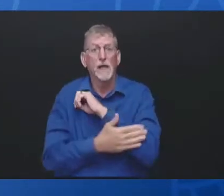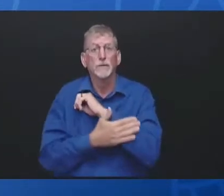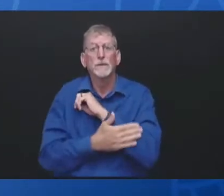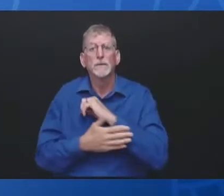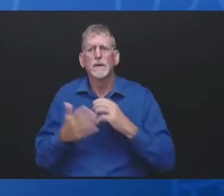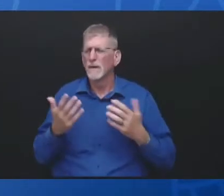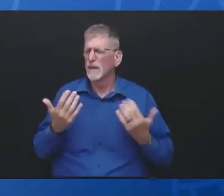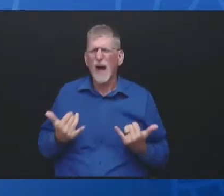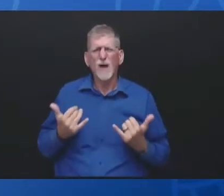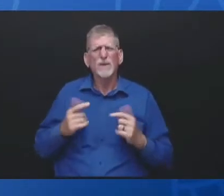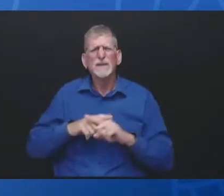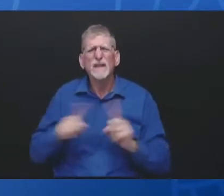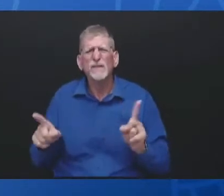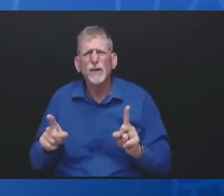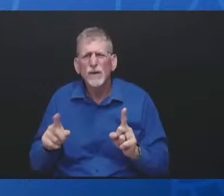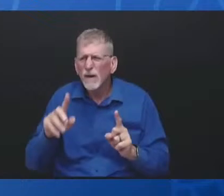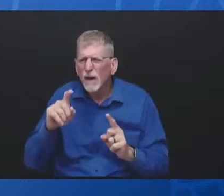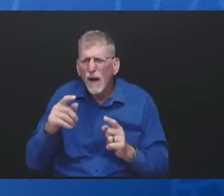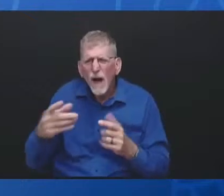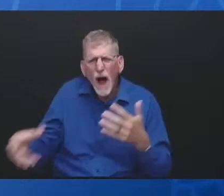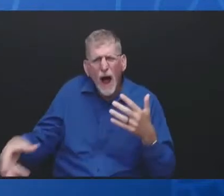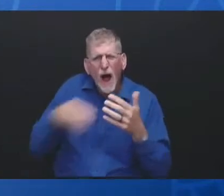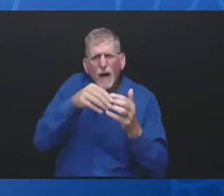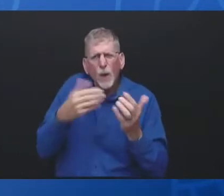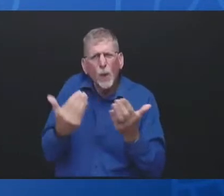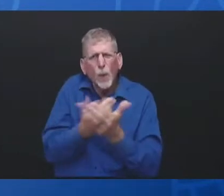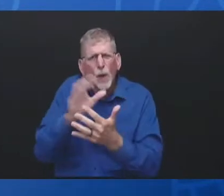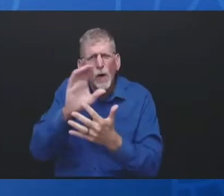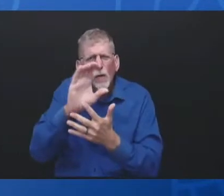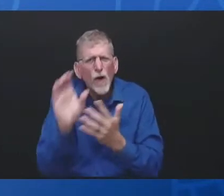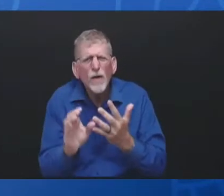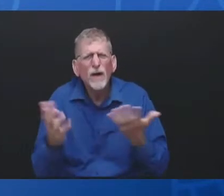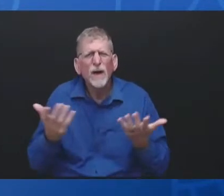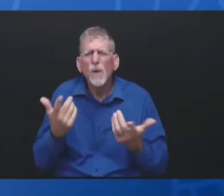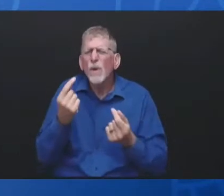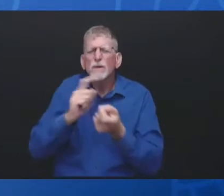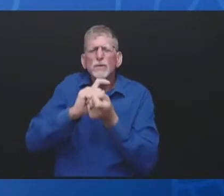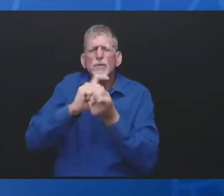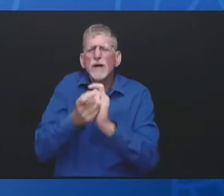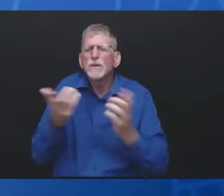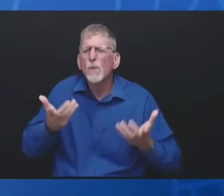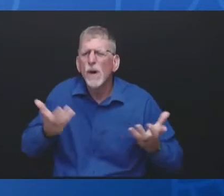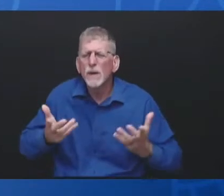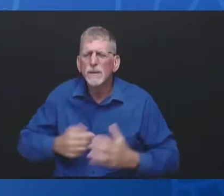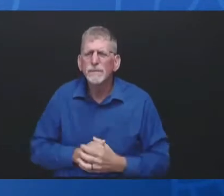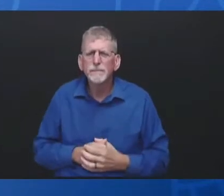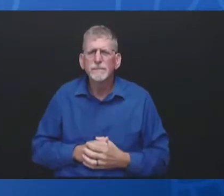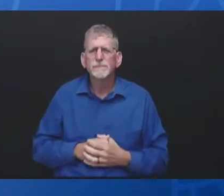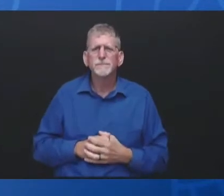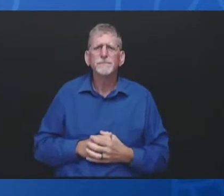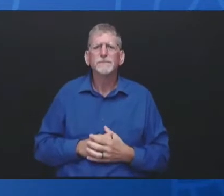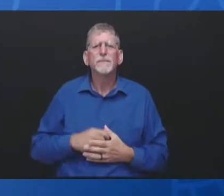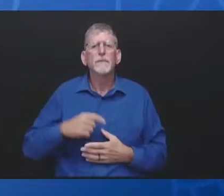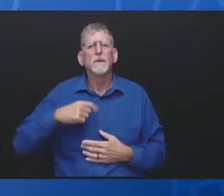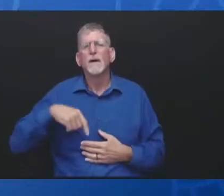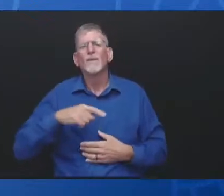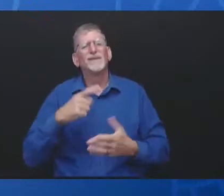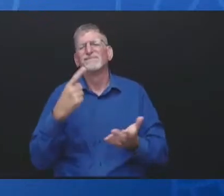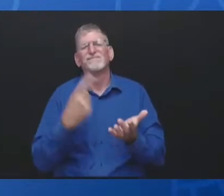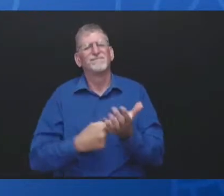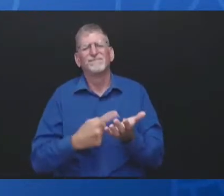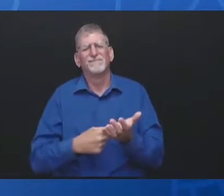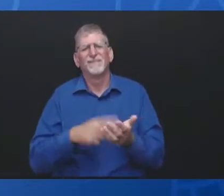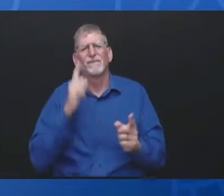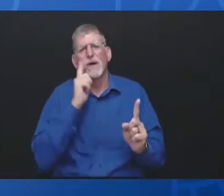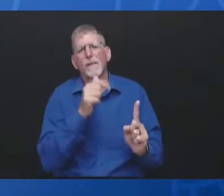criteria, a new mechanism? What's different? Well, yes, we in addition to not discussing, for privacy reasons and a whole host of other